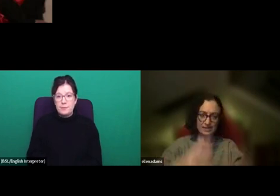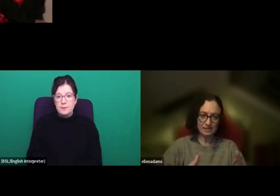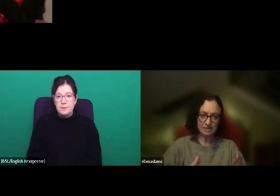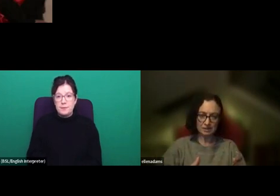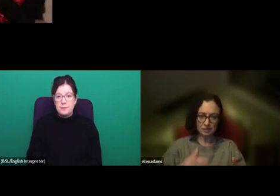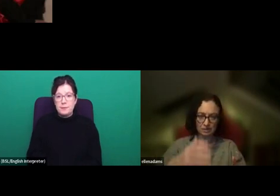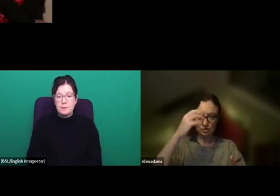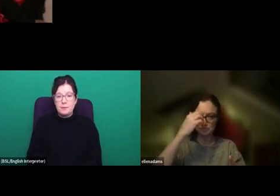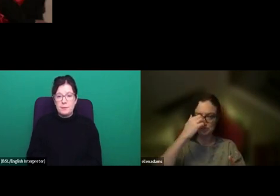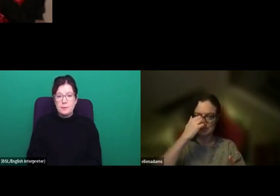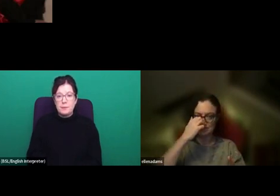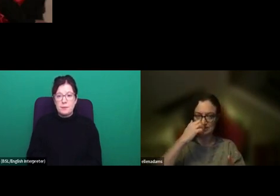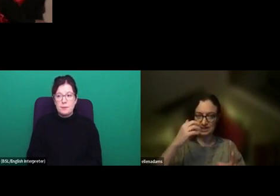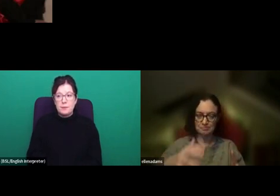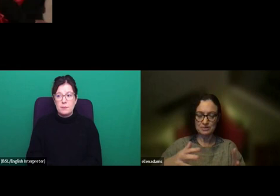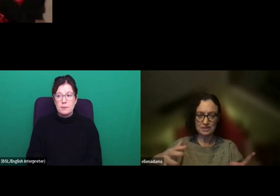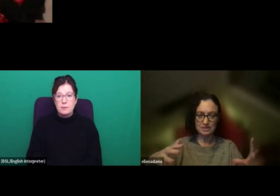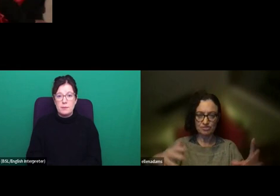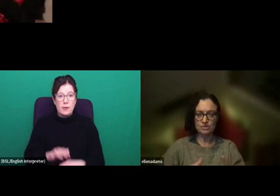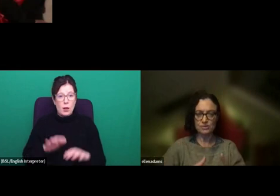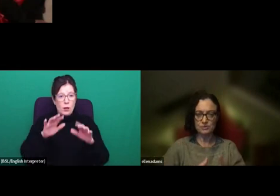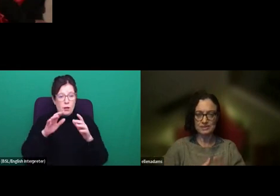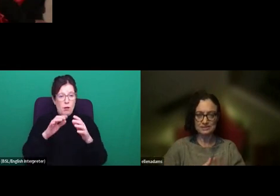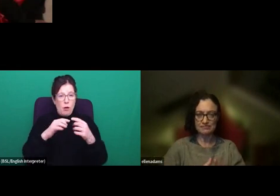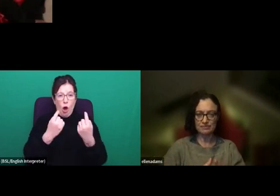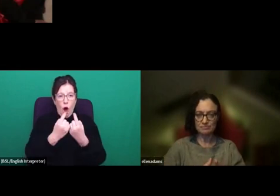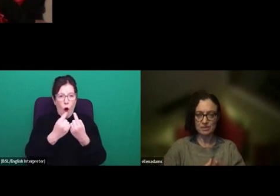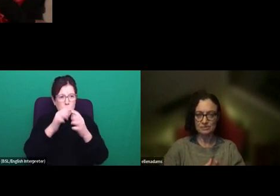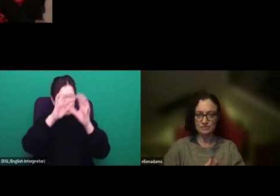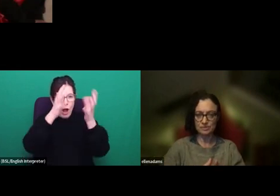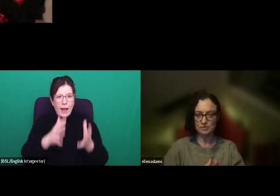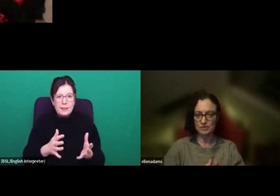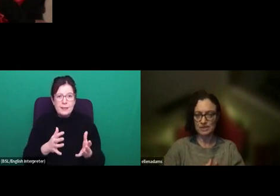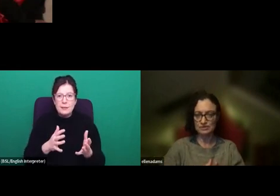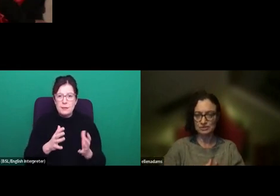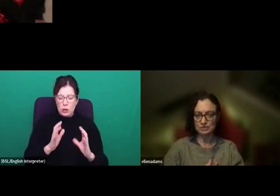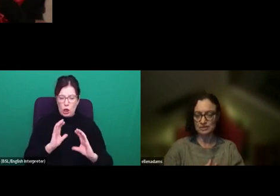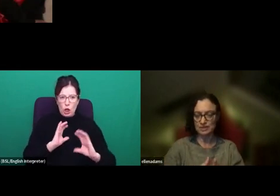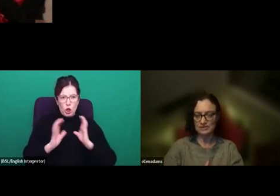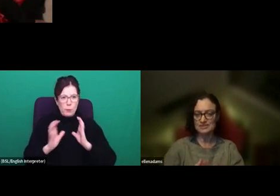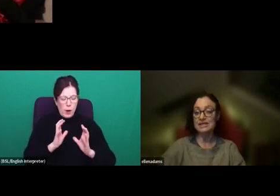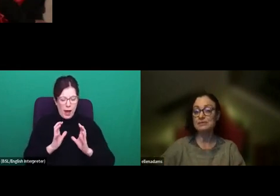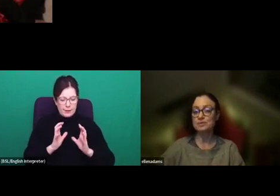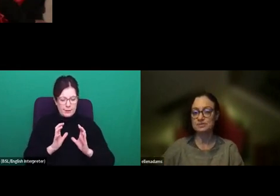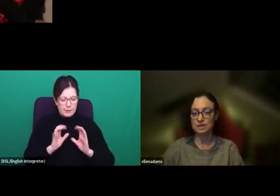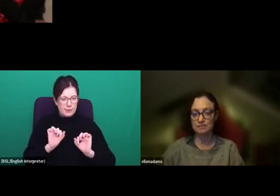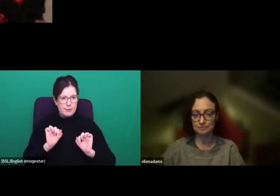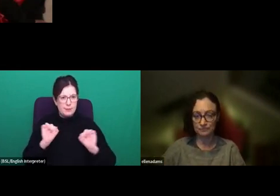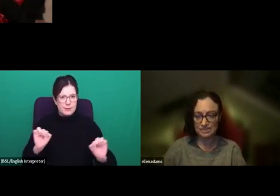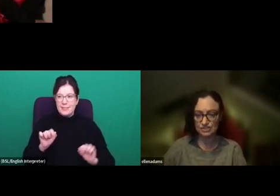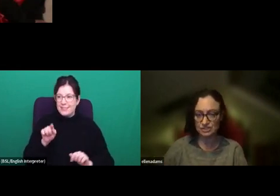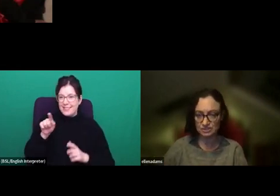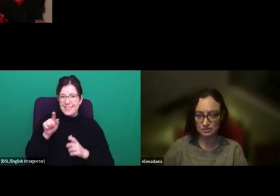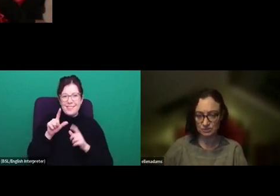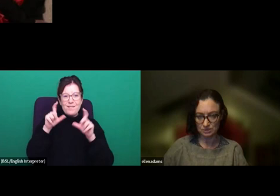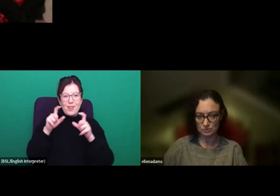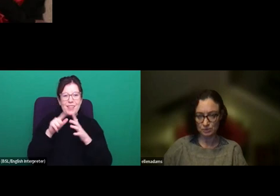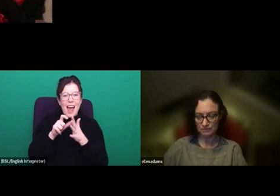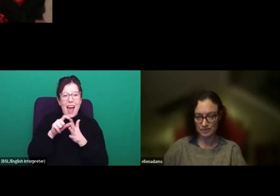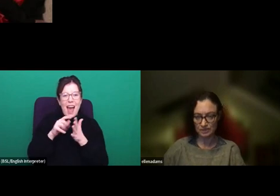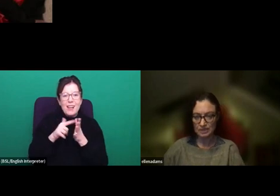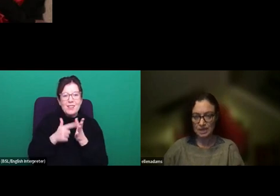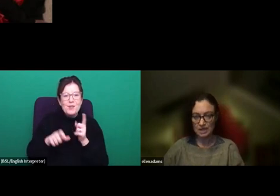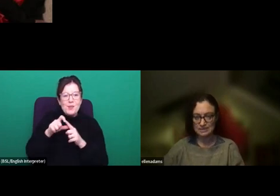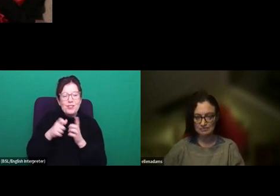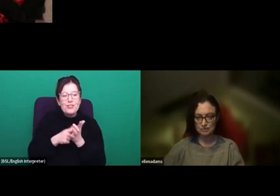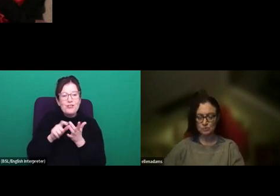when thinking about art objects deliberately through these different modes of communication, and there you see Edward Richards, who's one